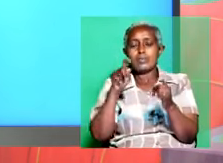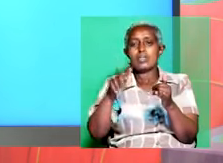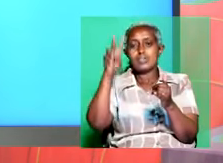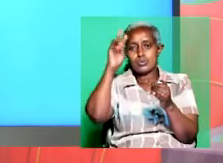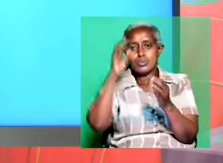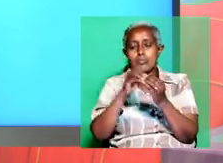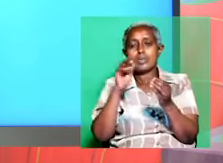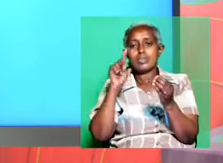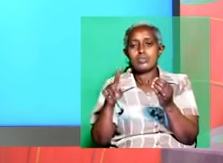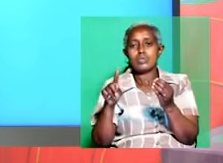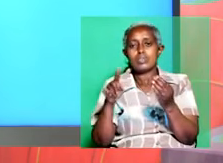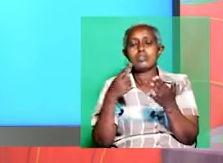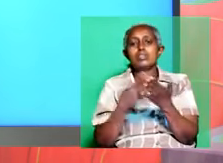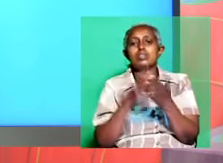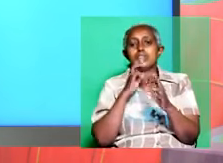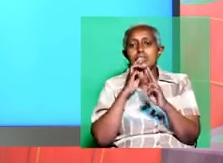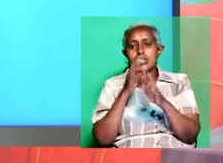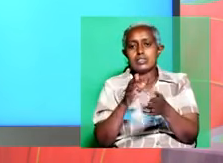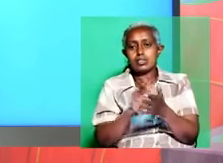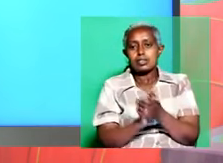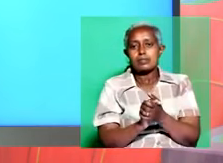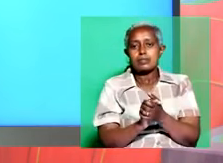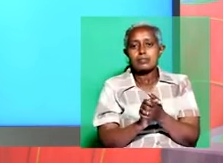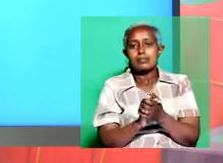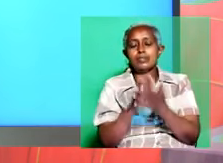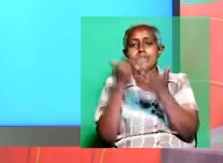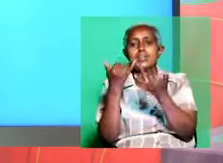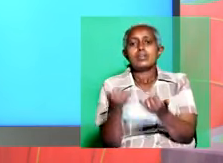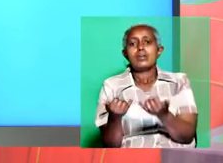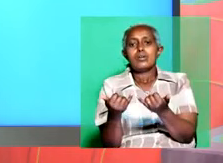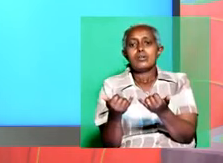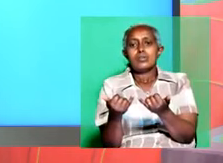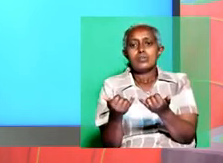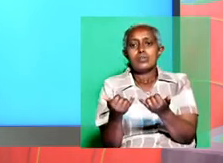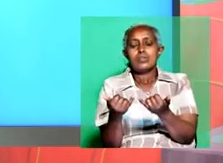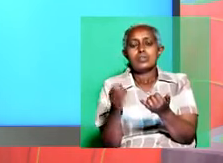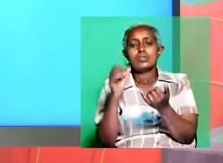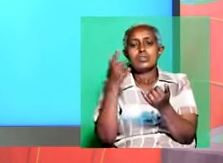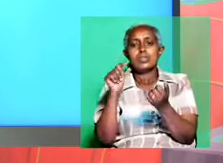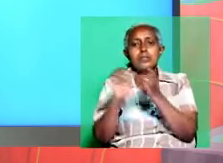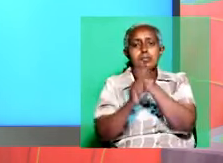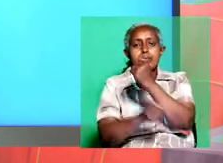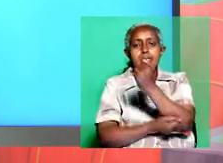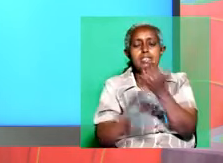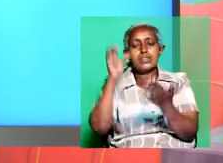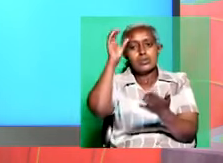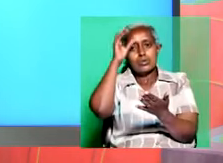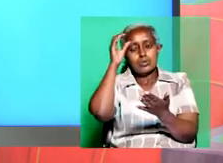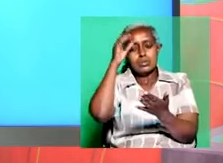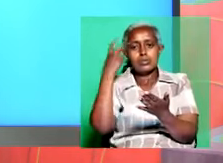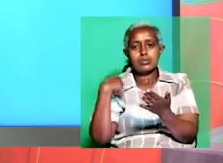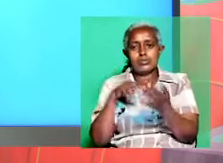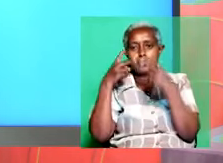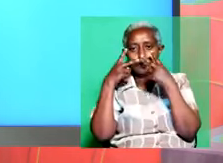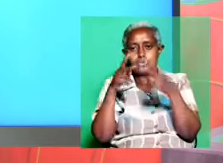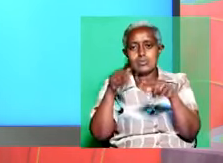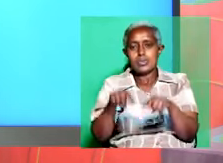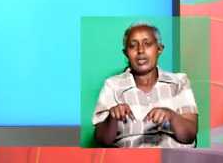plus 1 the whole square. This is the answer. Now, the basic concept that we have seen